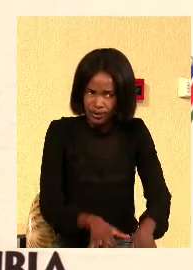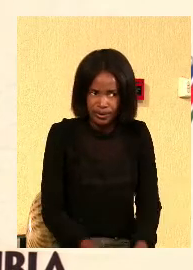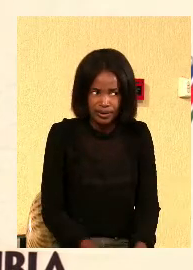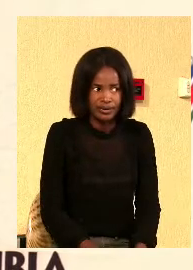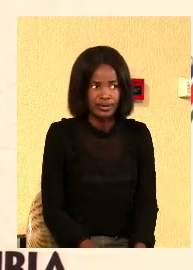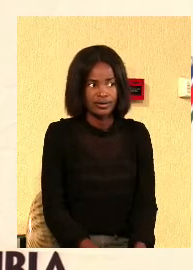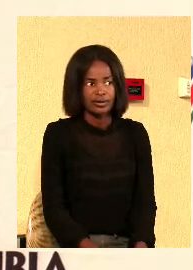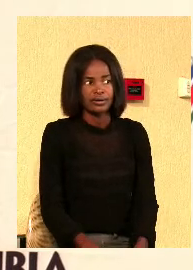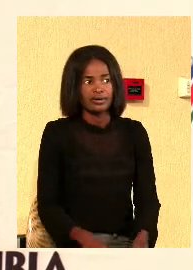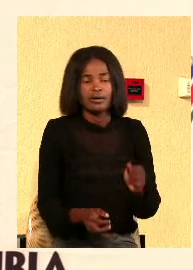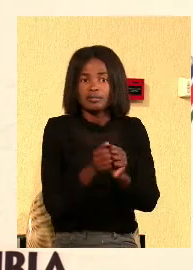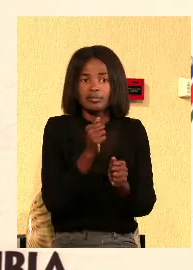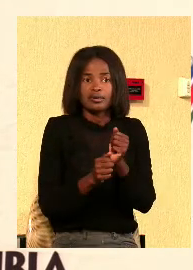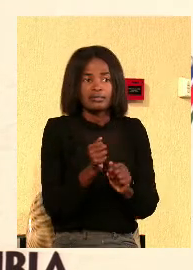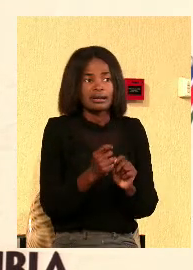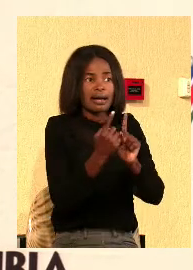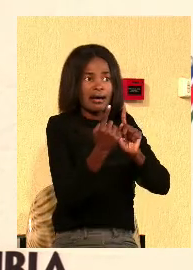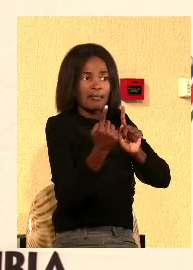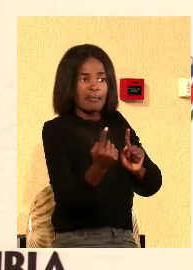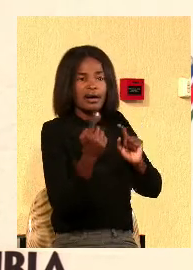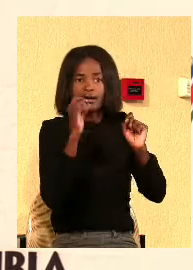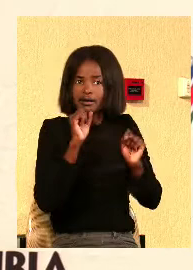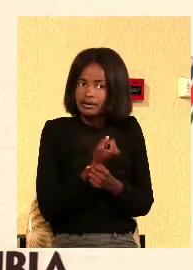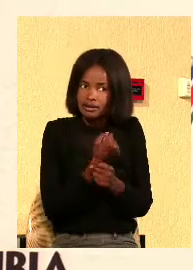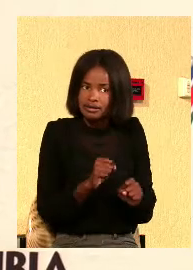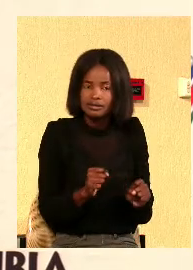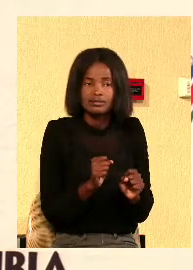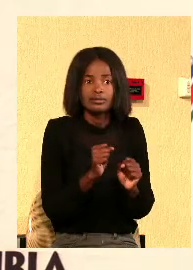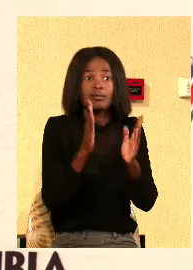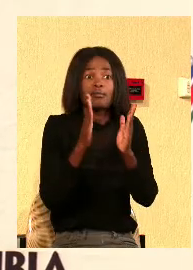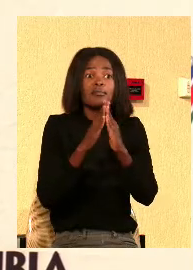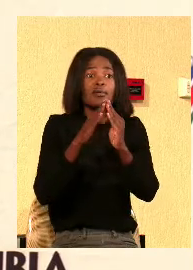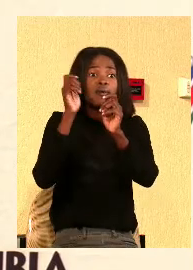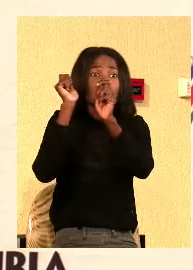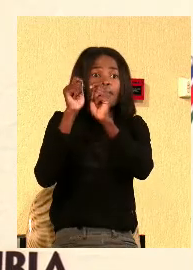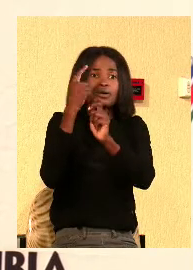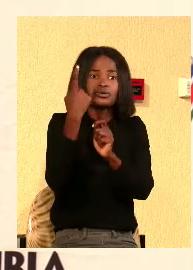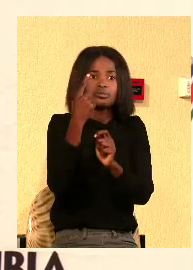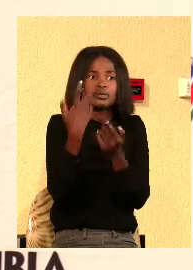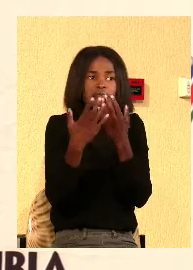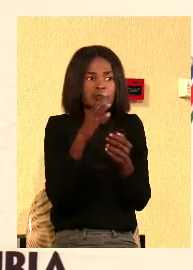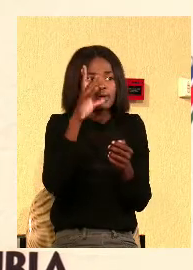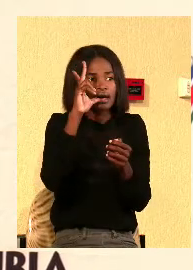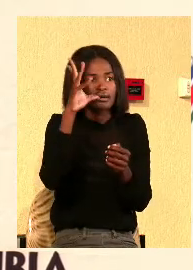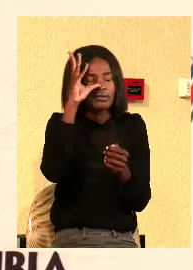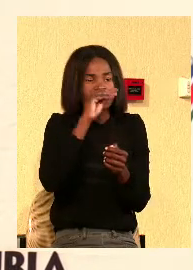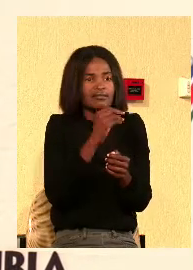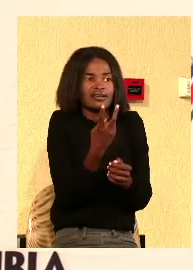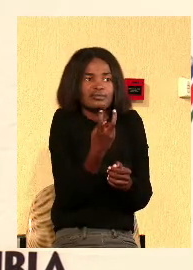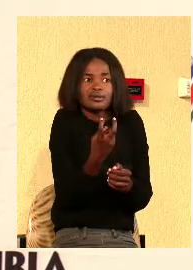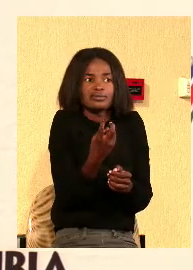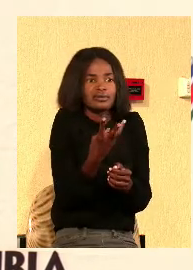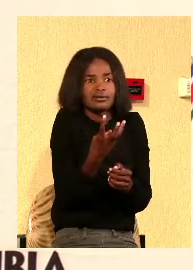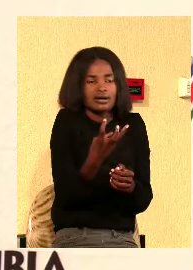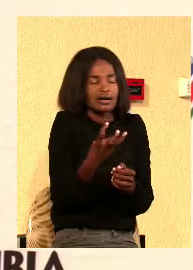of social distancing, overcrowding, so to say, then it will be difficult,